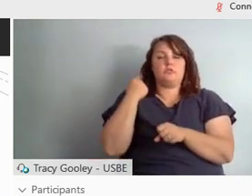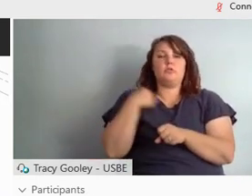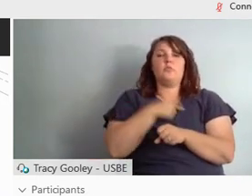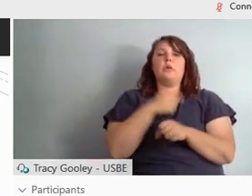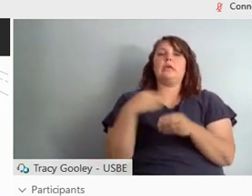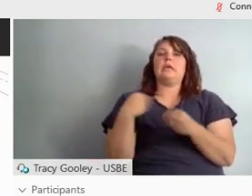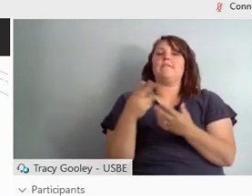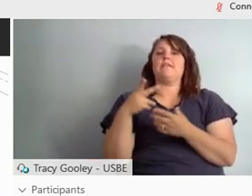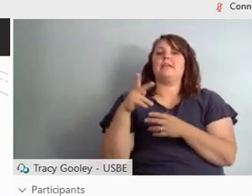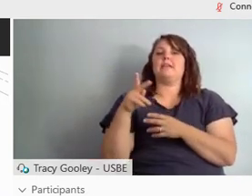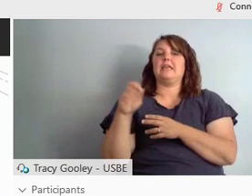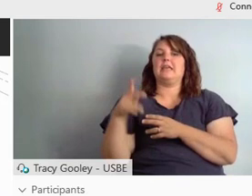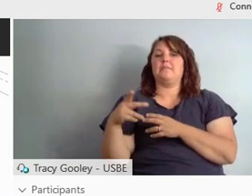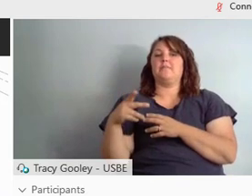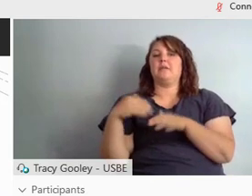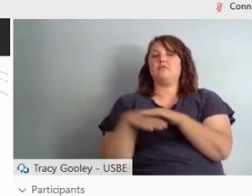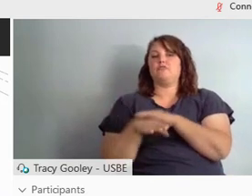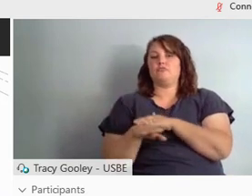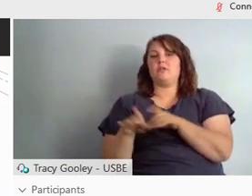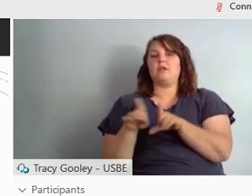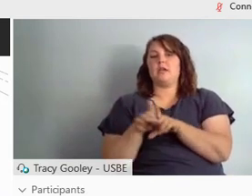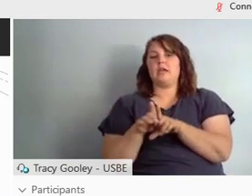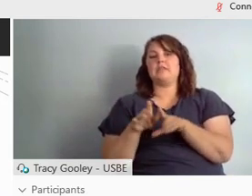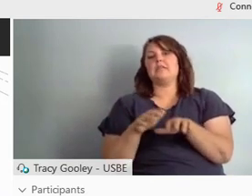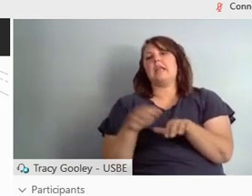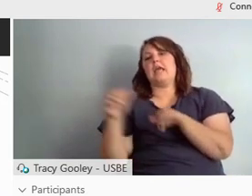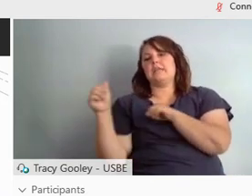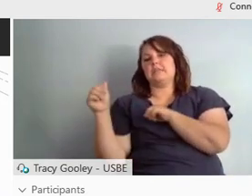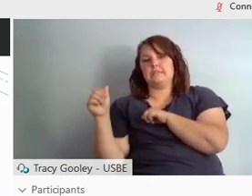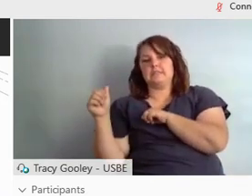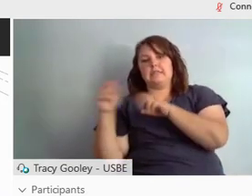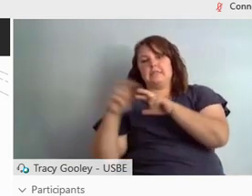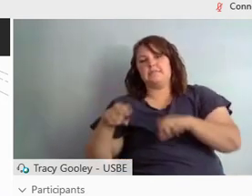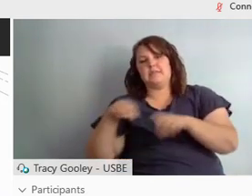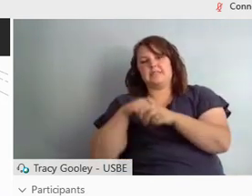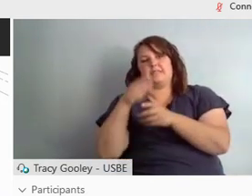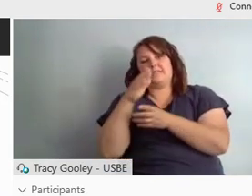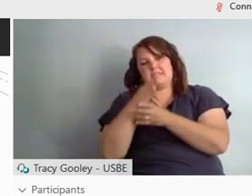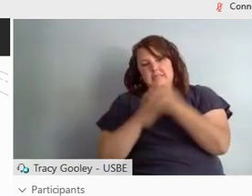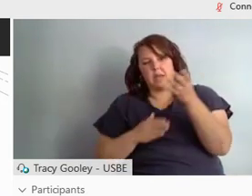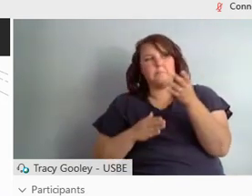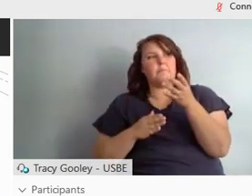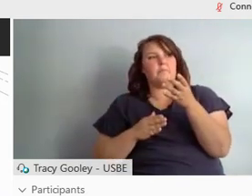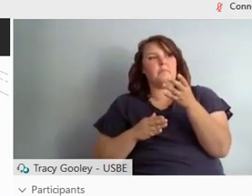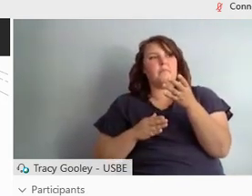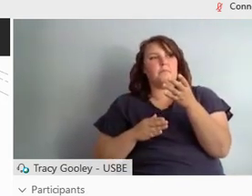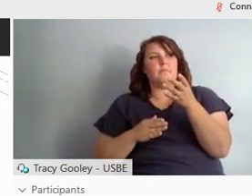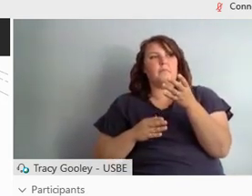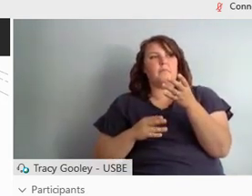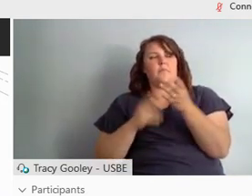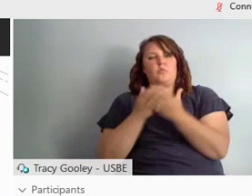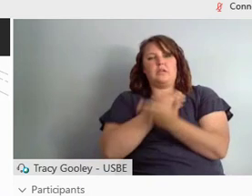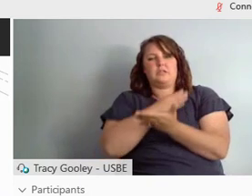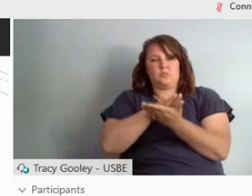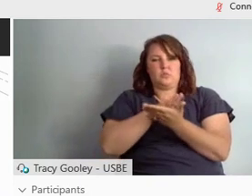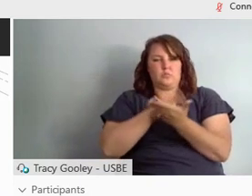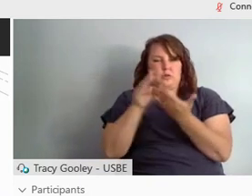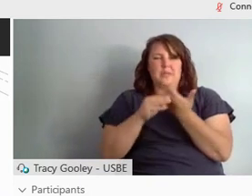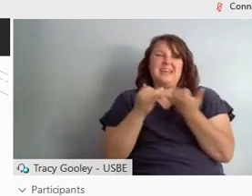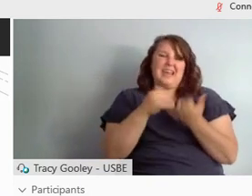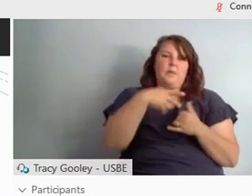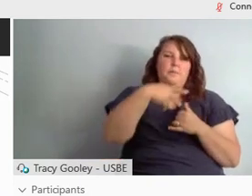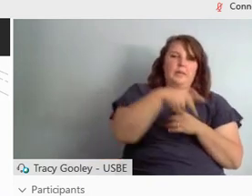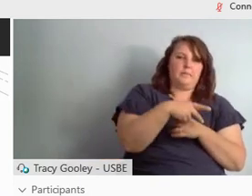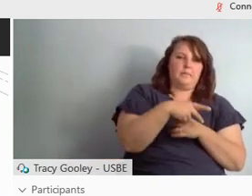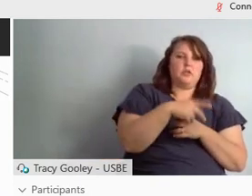year we gave the PEEP entry as an exit assessment in some preschool programs. At this time, because the PEEP is developed,